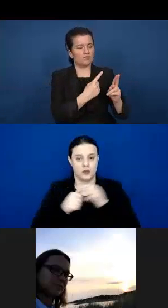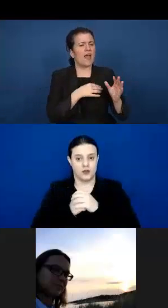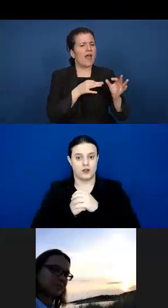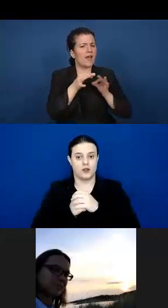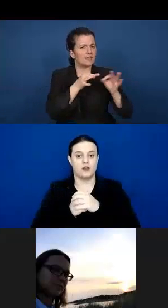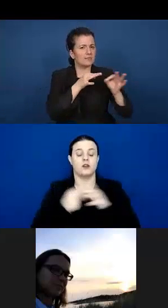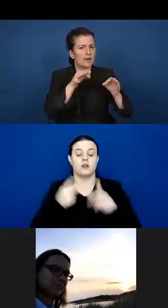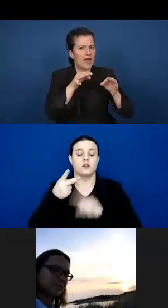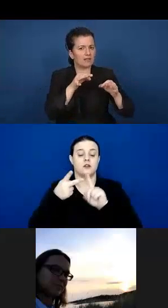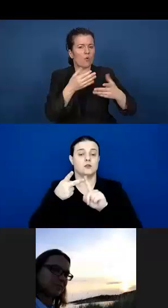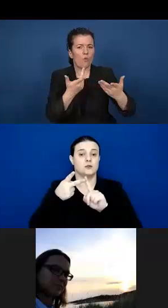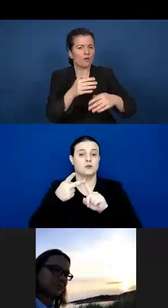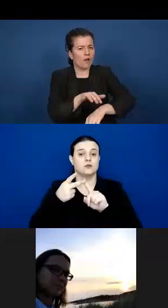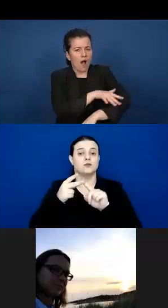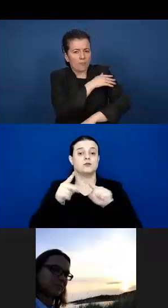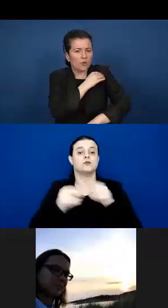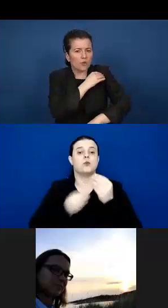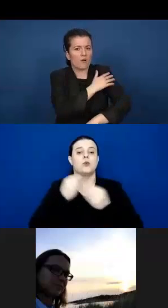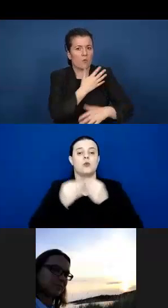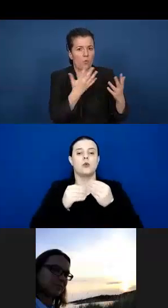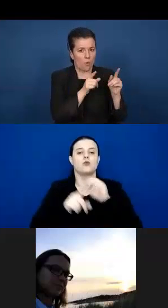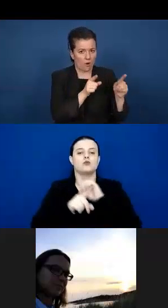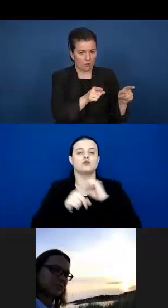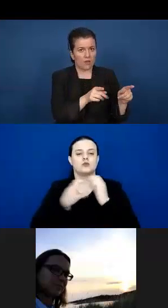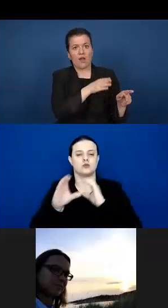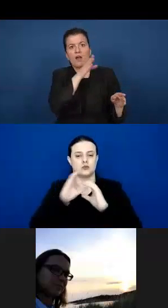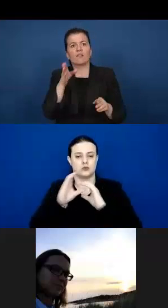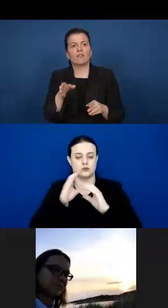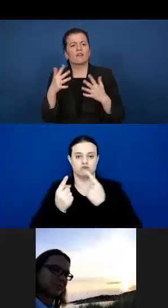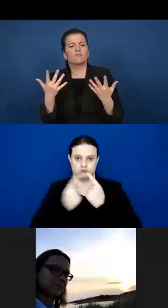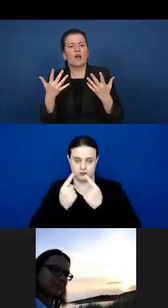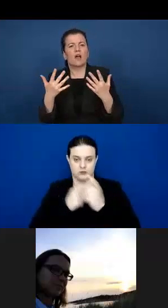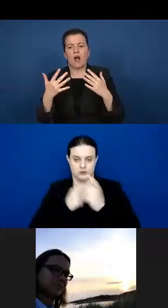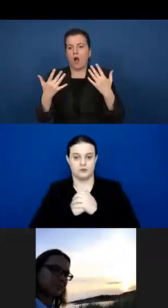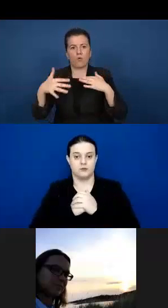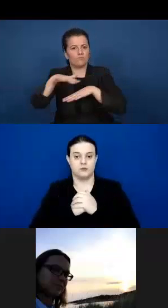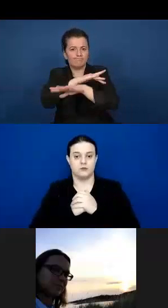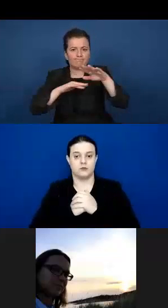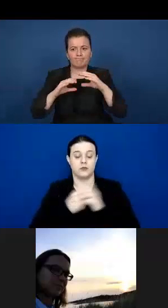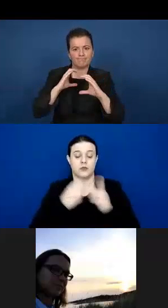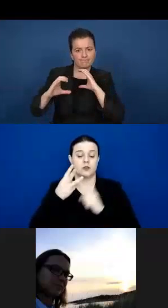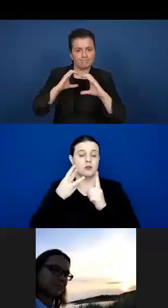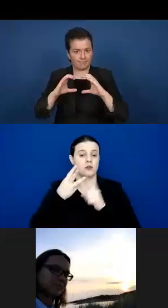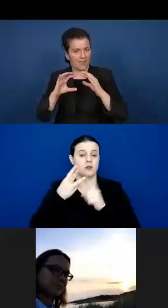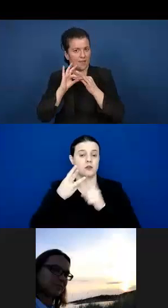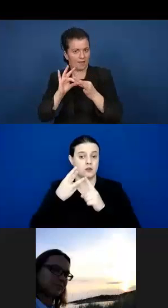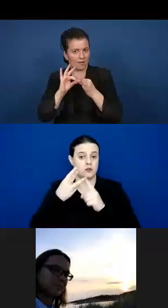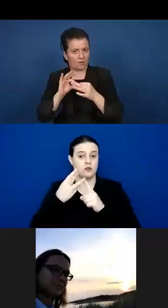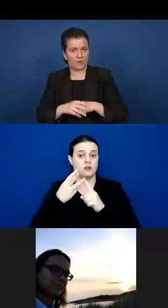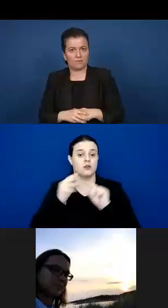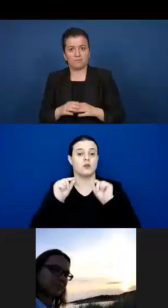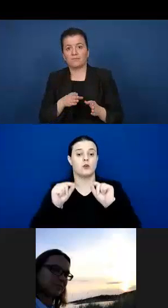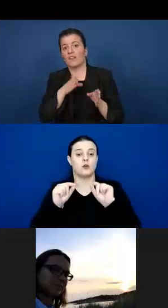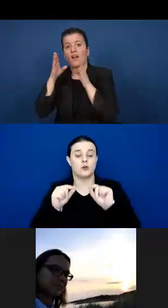the second, social haptic communication will be discussed. In the final section, a new tool will